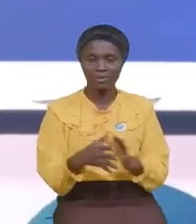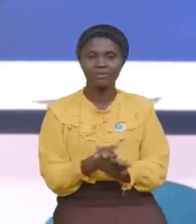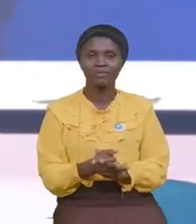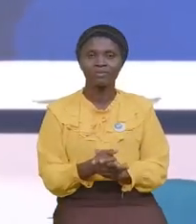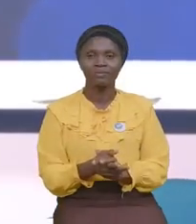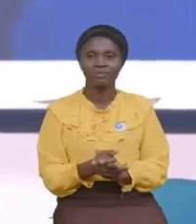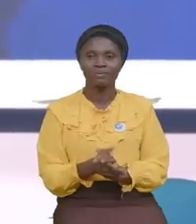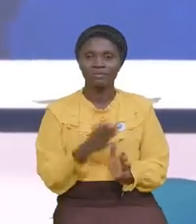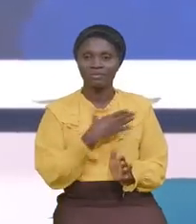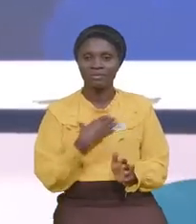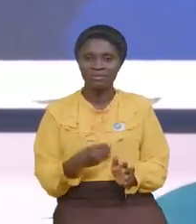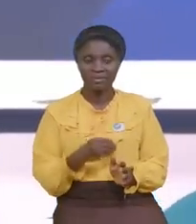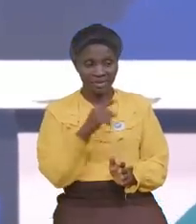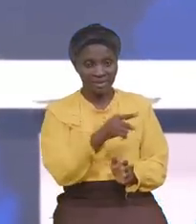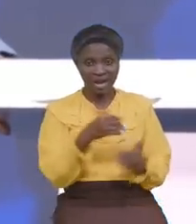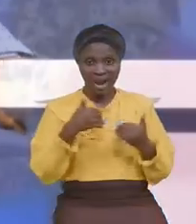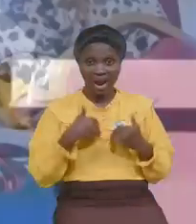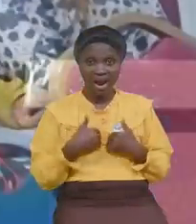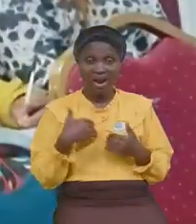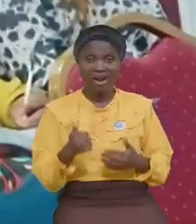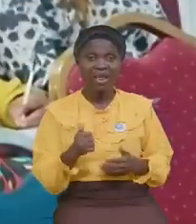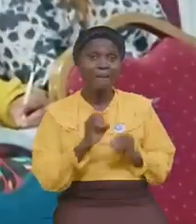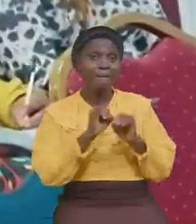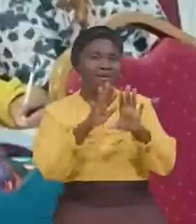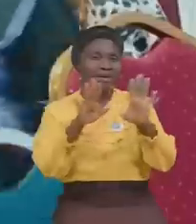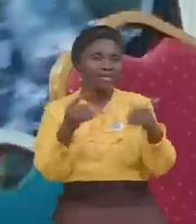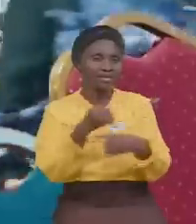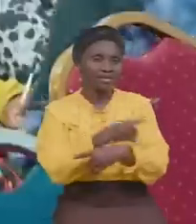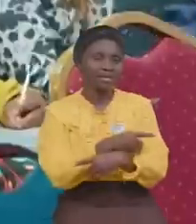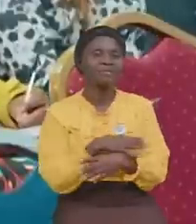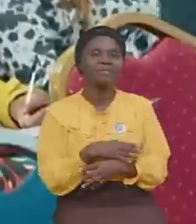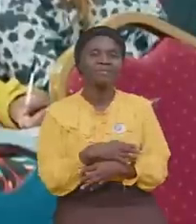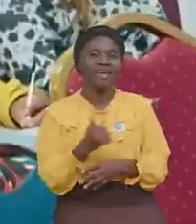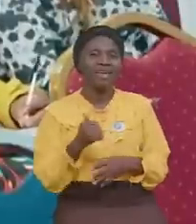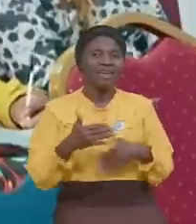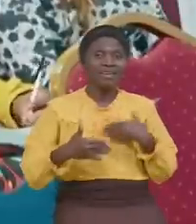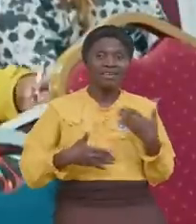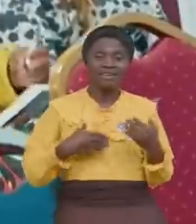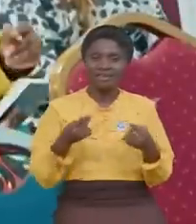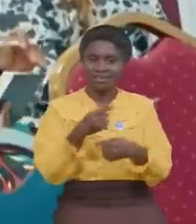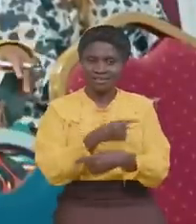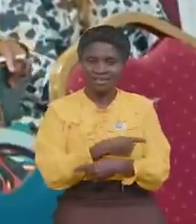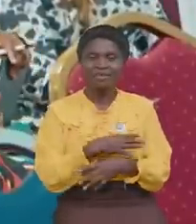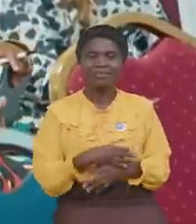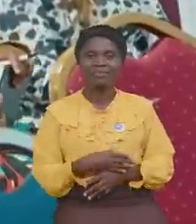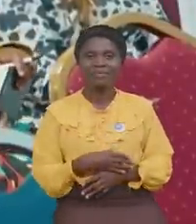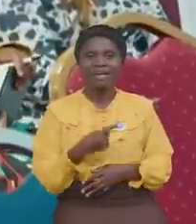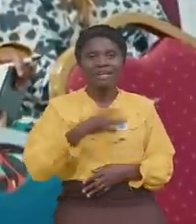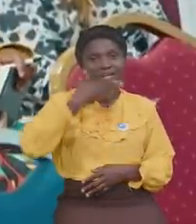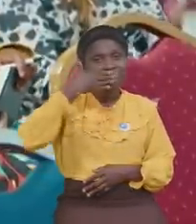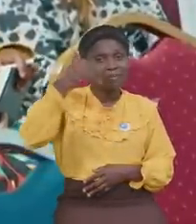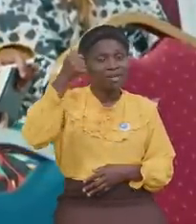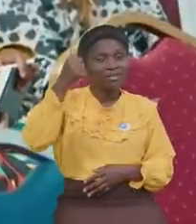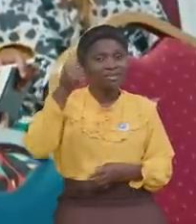And he had a bright day. A glad day. The best day of